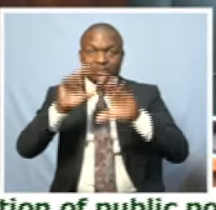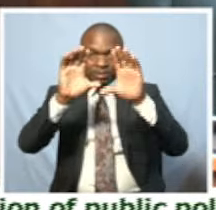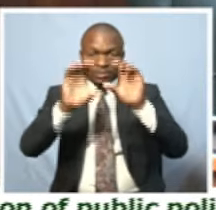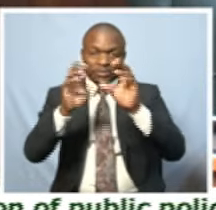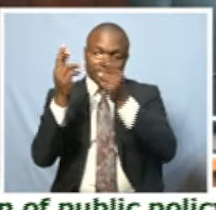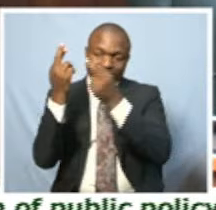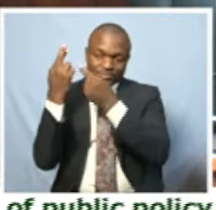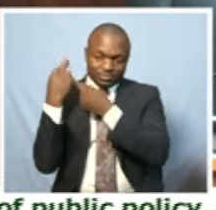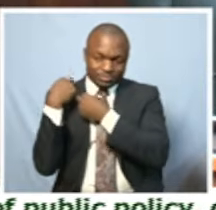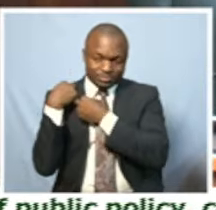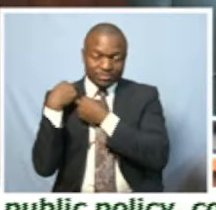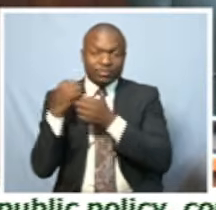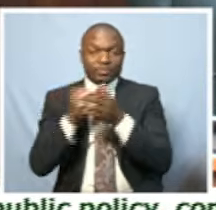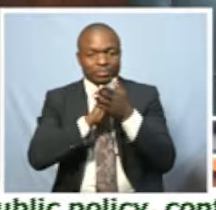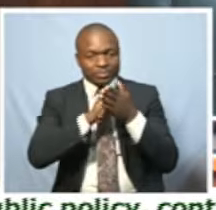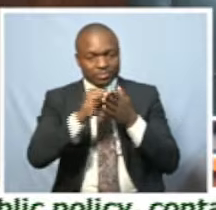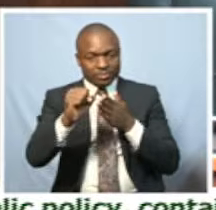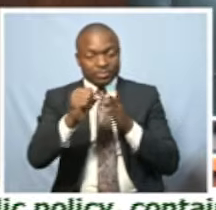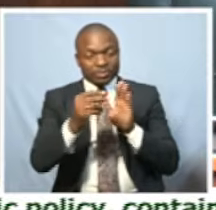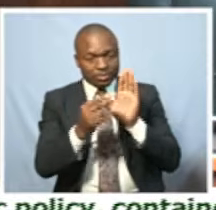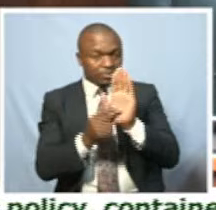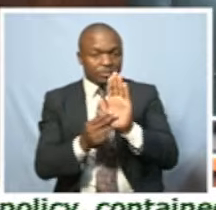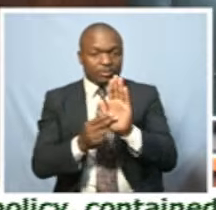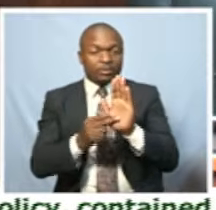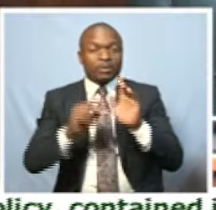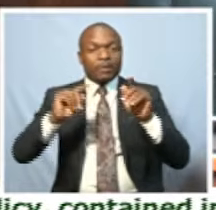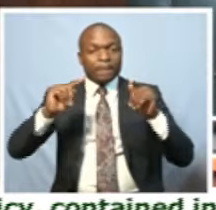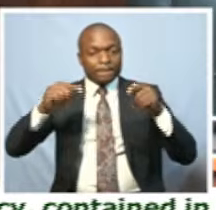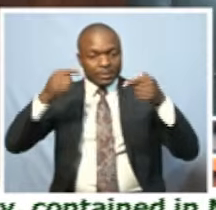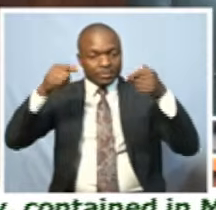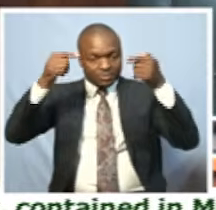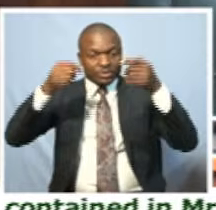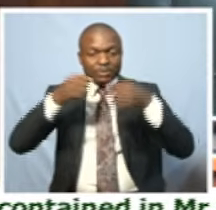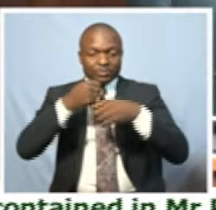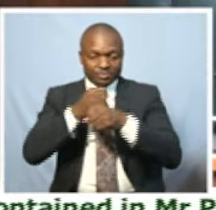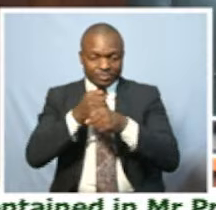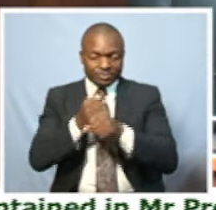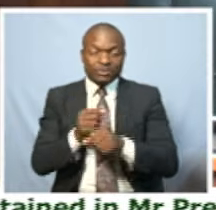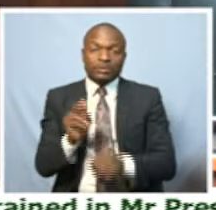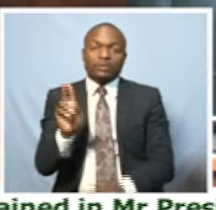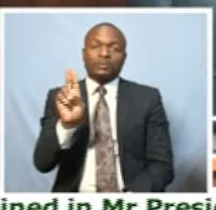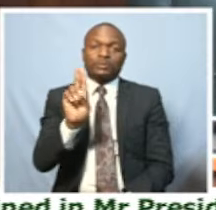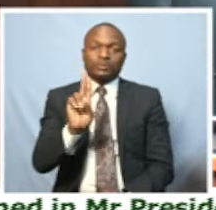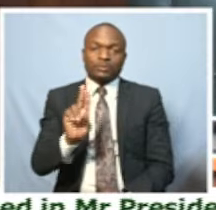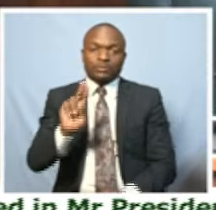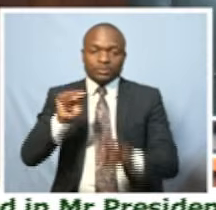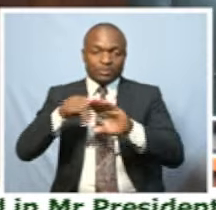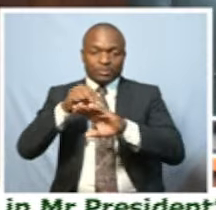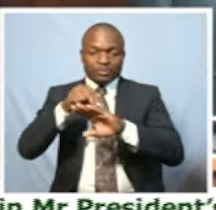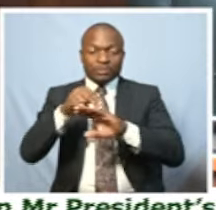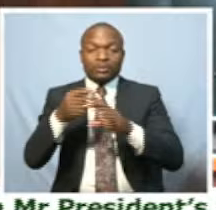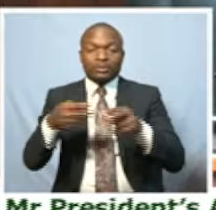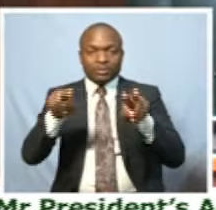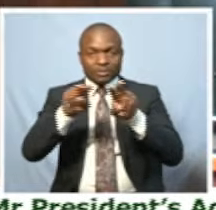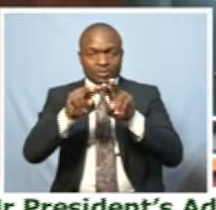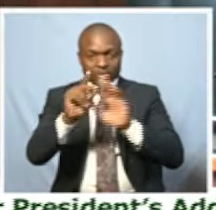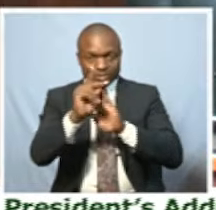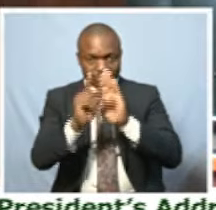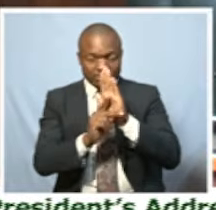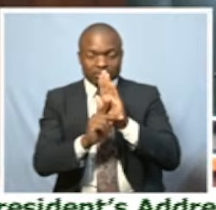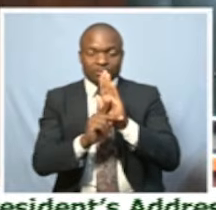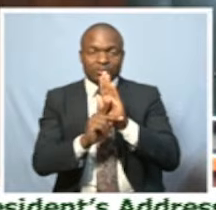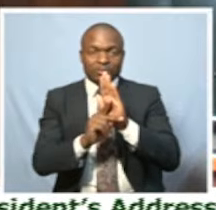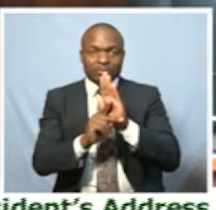accountability statement outlining progress made in applying our national values and